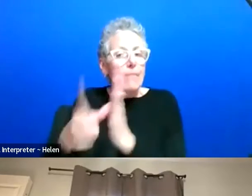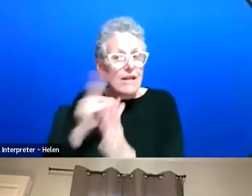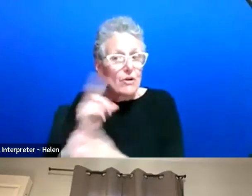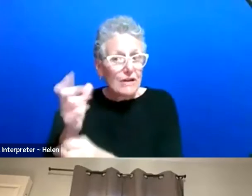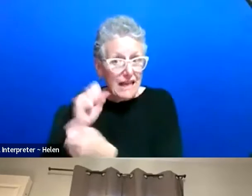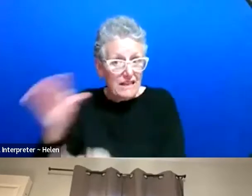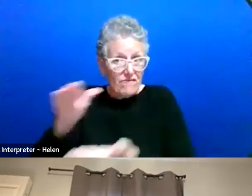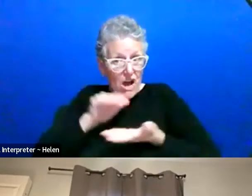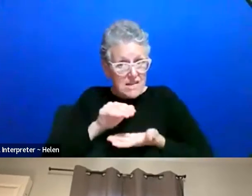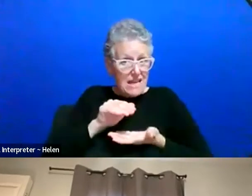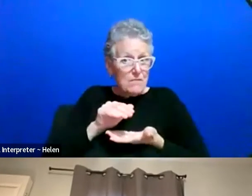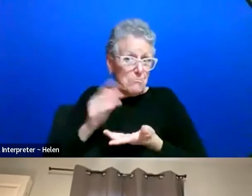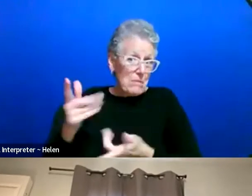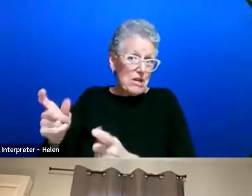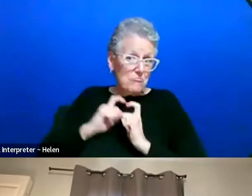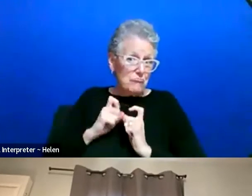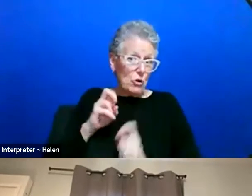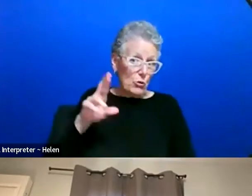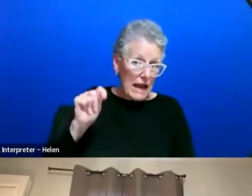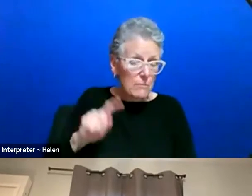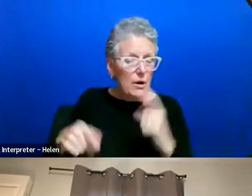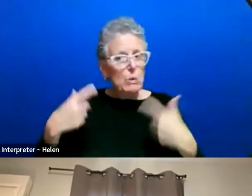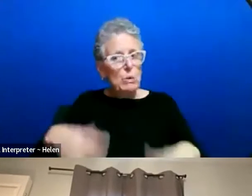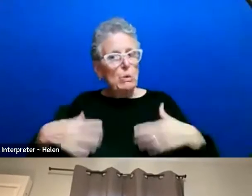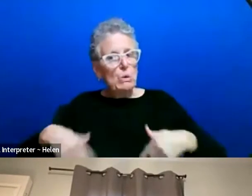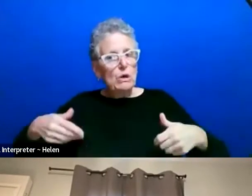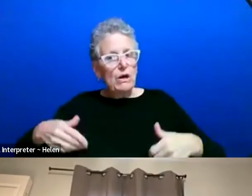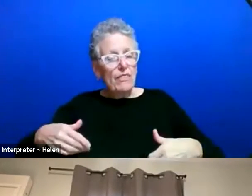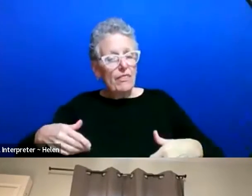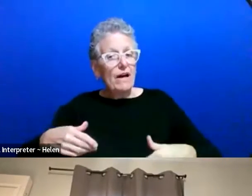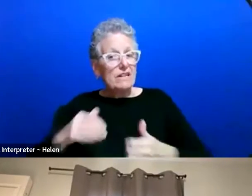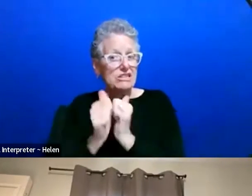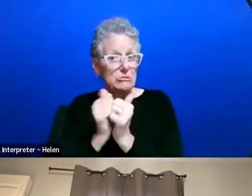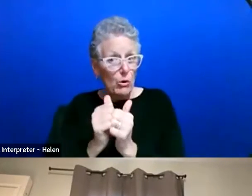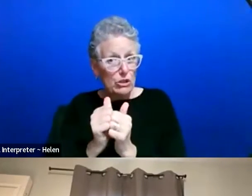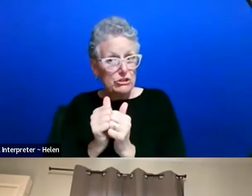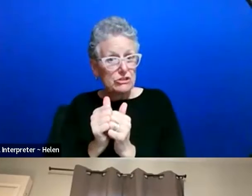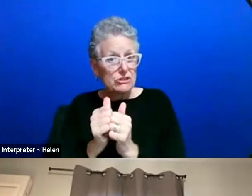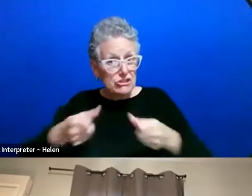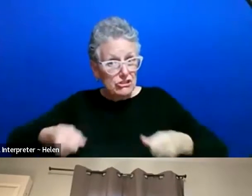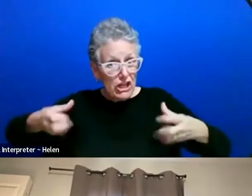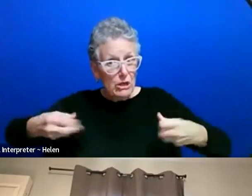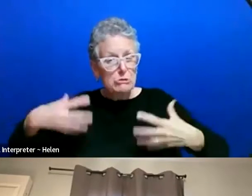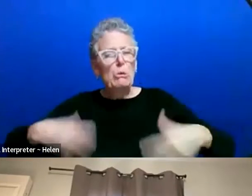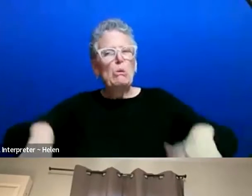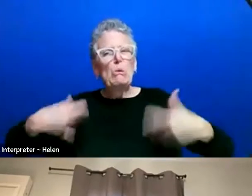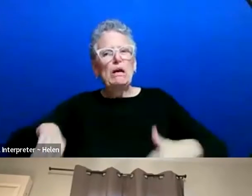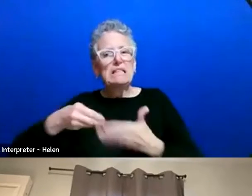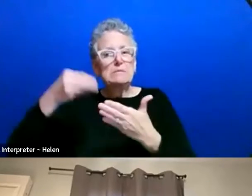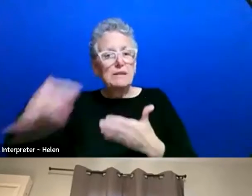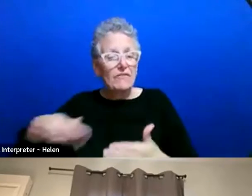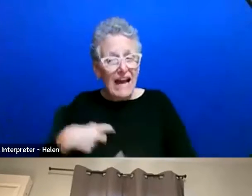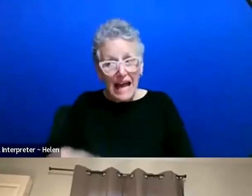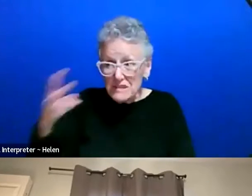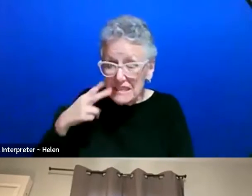and stuff like that. But they are really expensive. And I've seen a lot of chairs where it's not measured